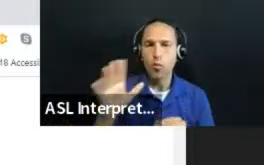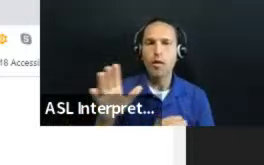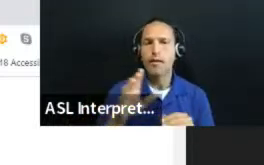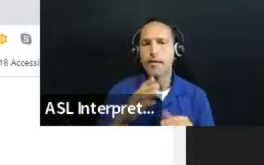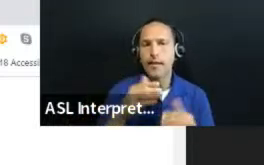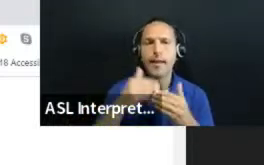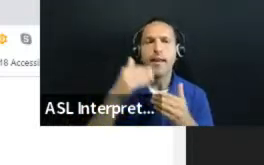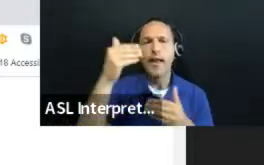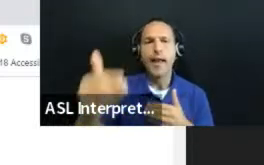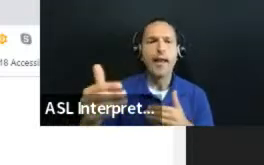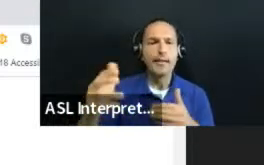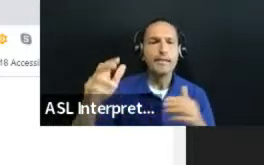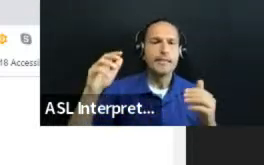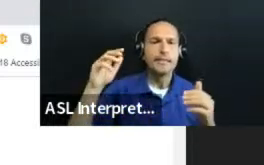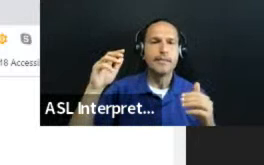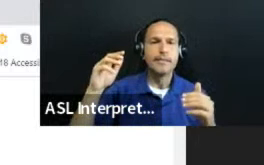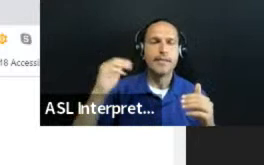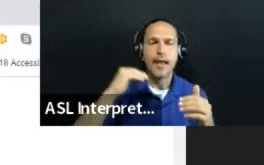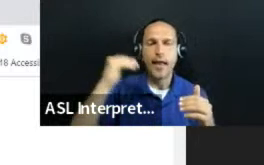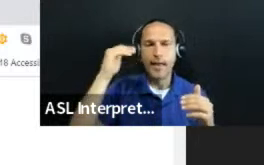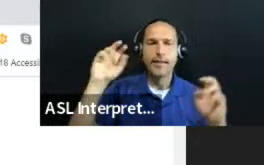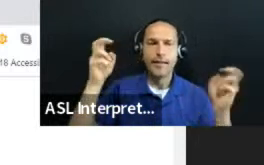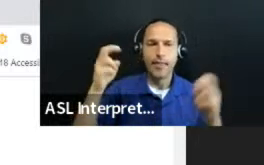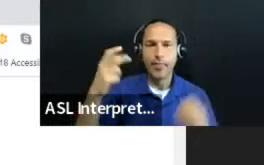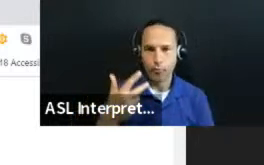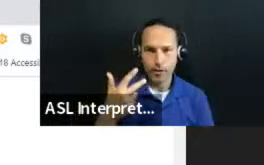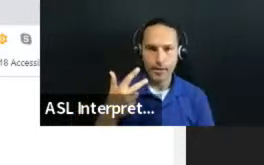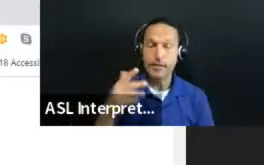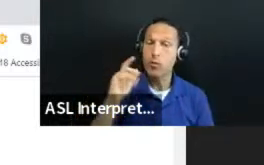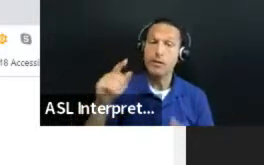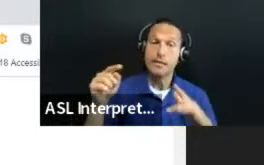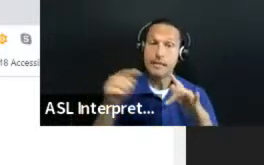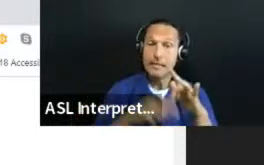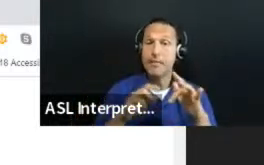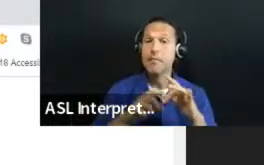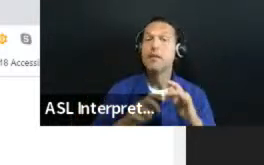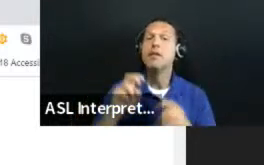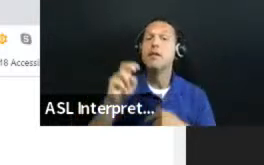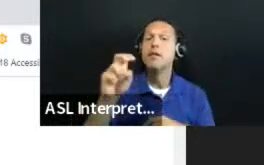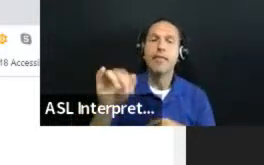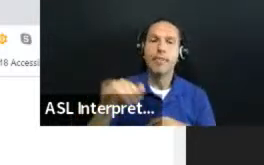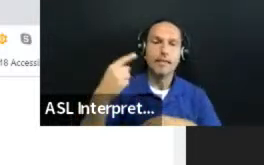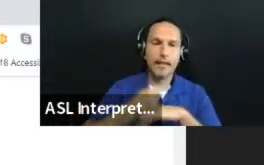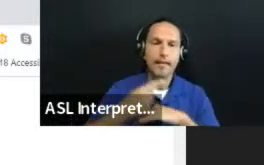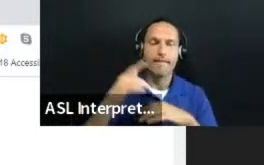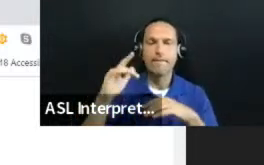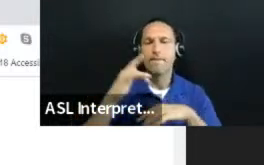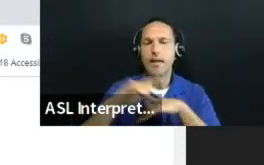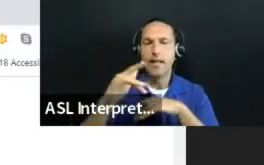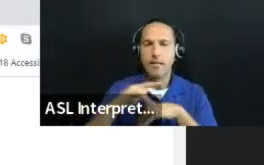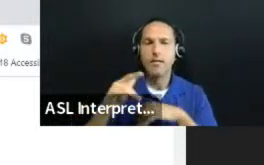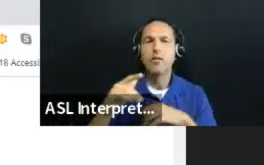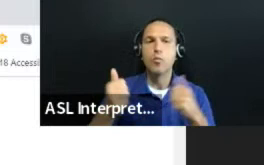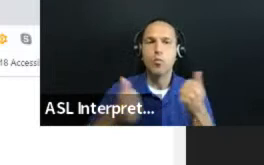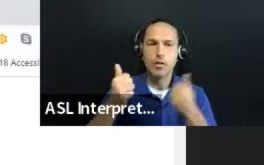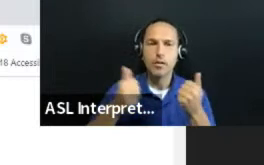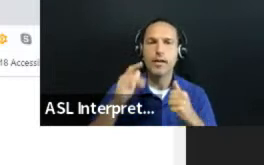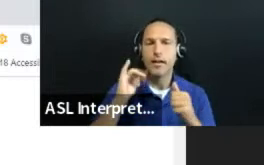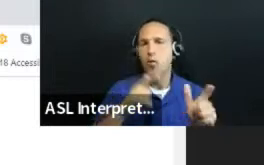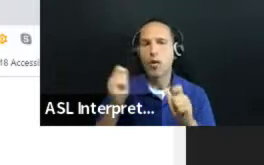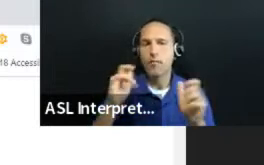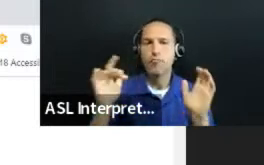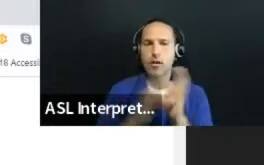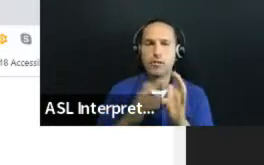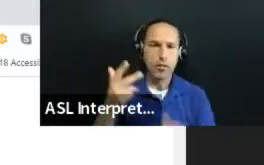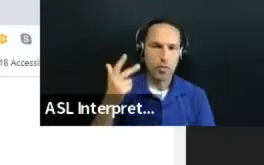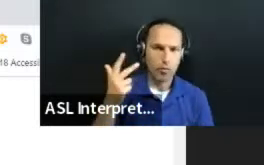to the next heading level 3. So if I wanted to just skip to see what days are available and how many events they have, I could just quickly press 3